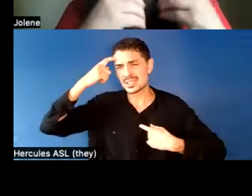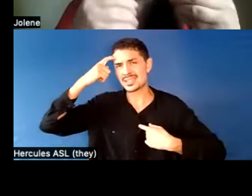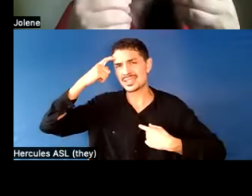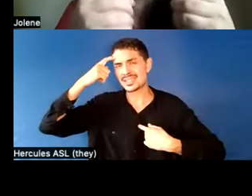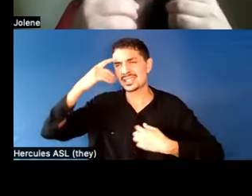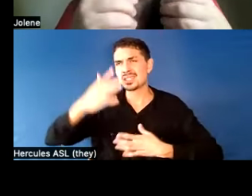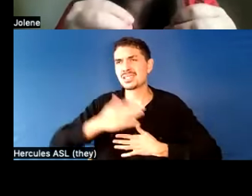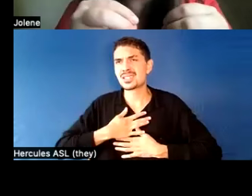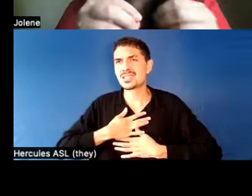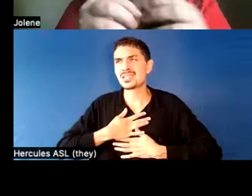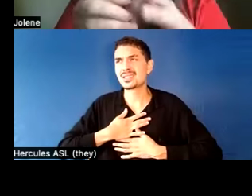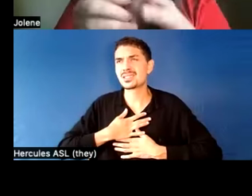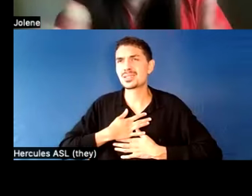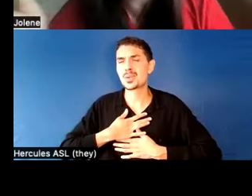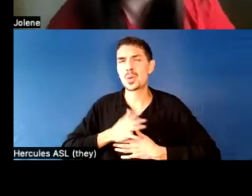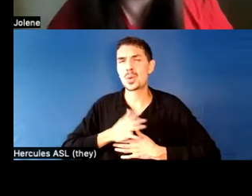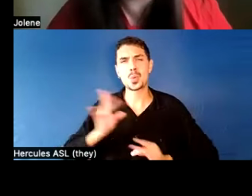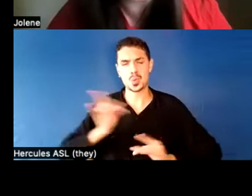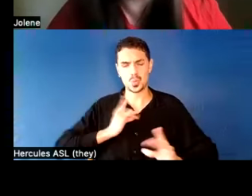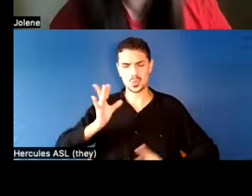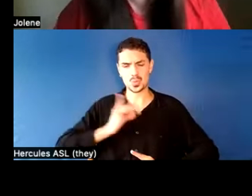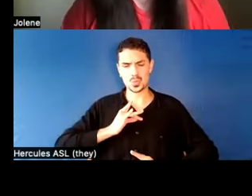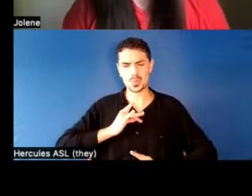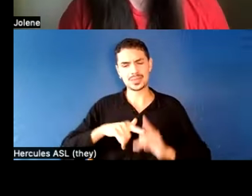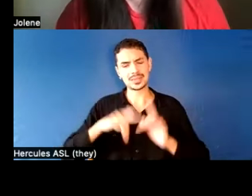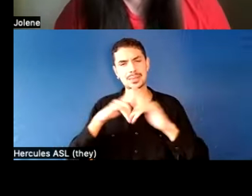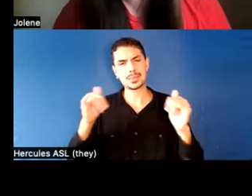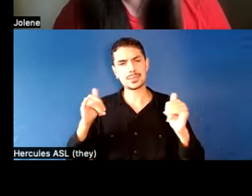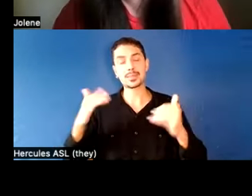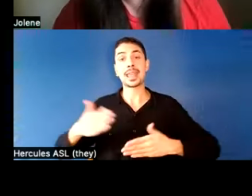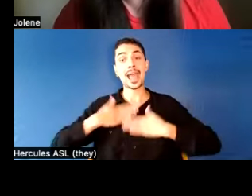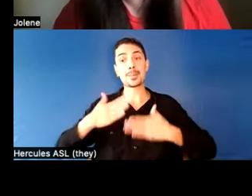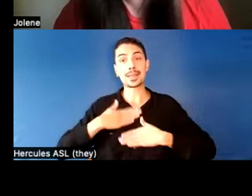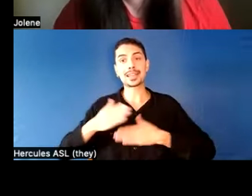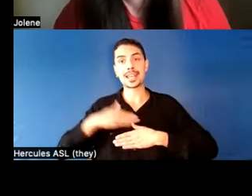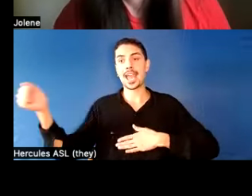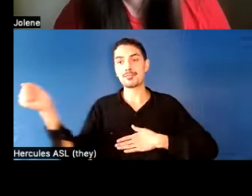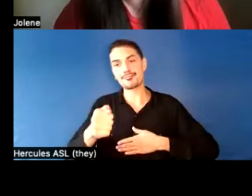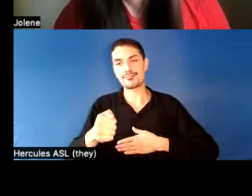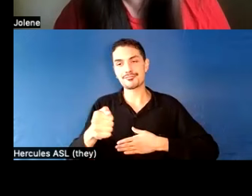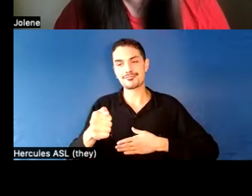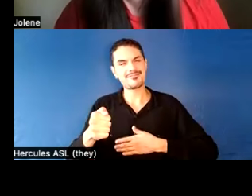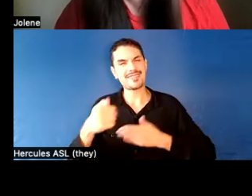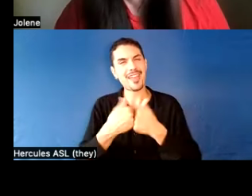bring a little bit of joy and celebration even to something like a SART? How do you bring that in there?